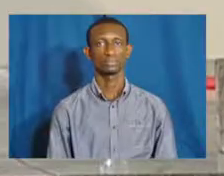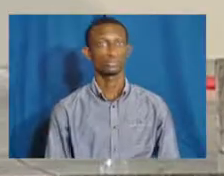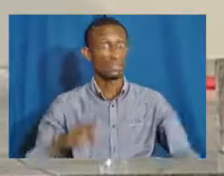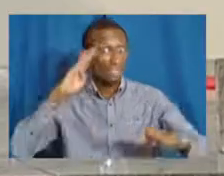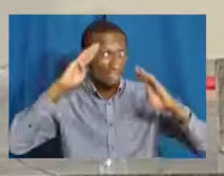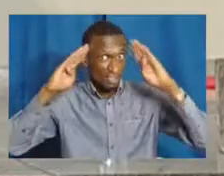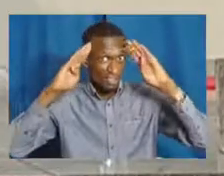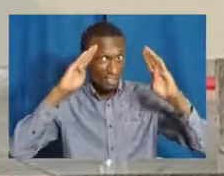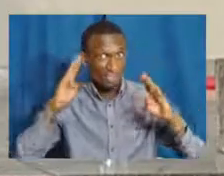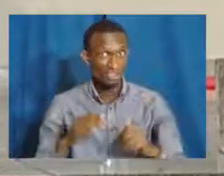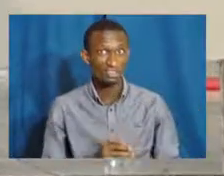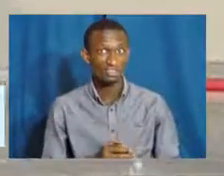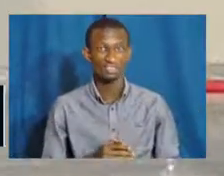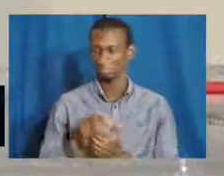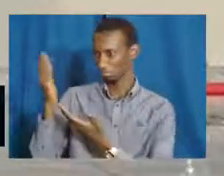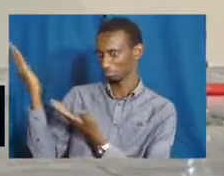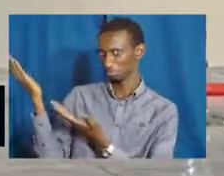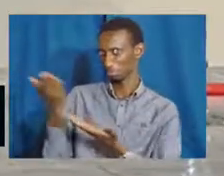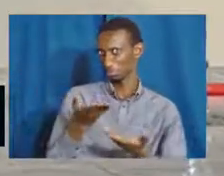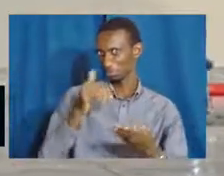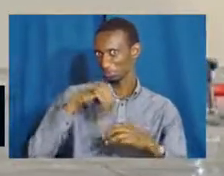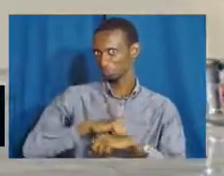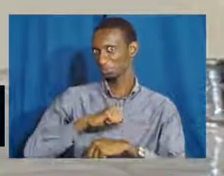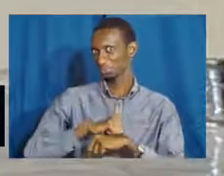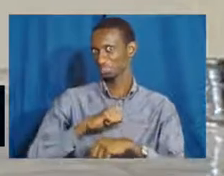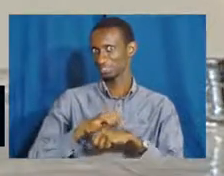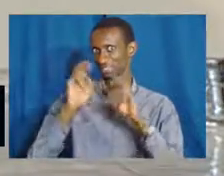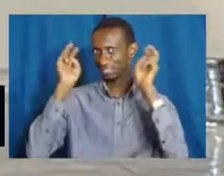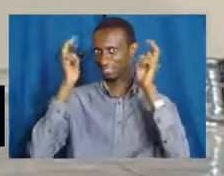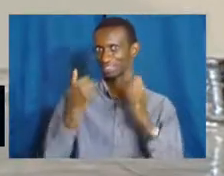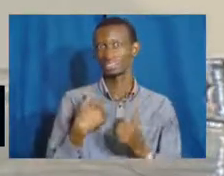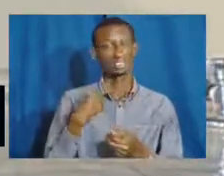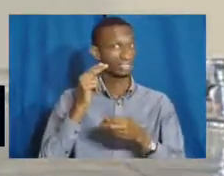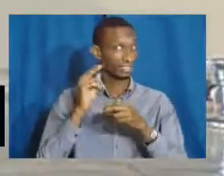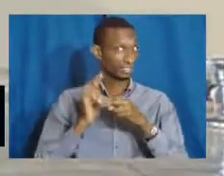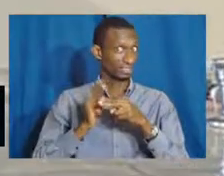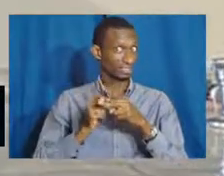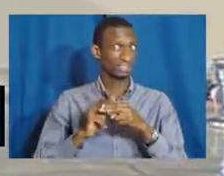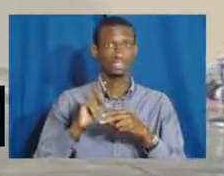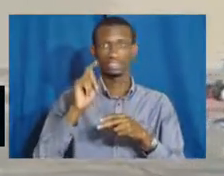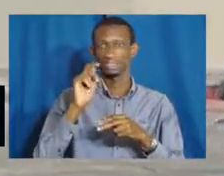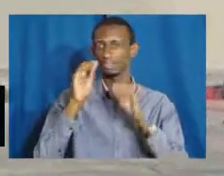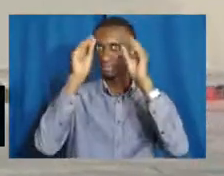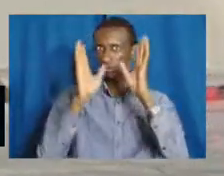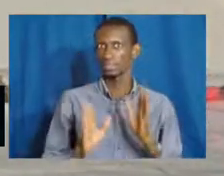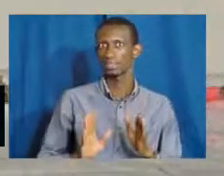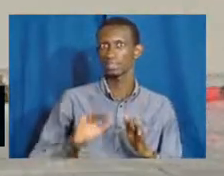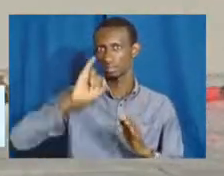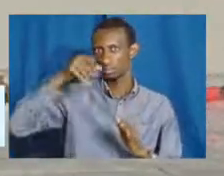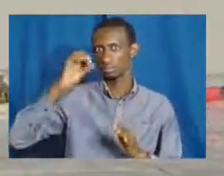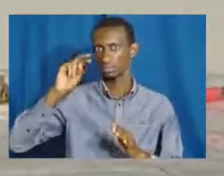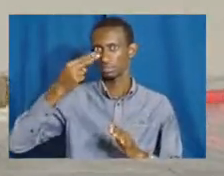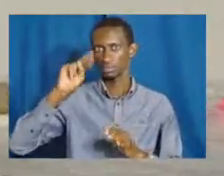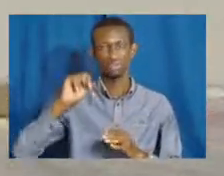Hello. Welcome back to my lesson. I'm Teacher John. I'll be taking you through